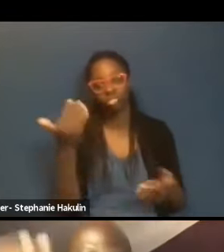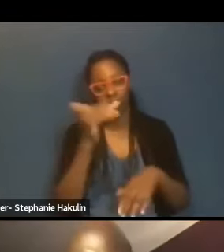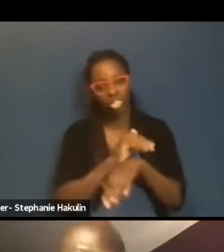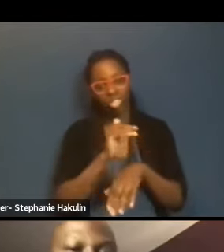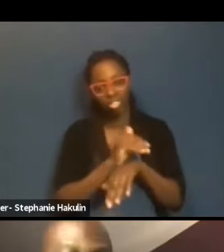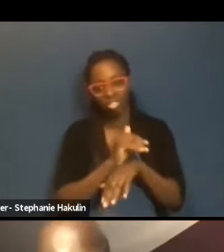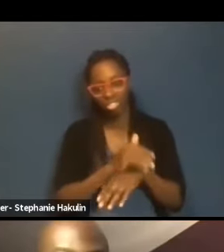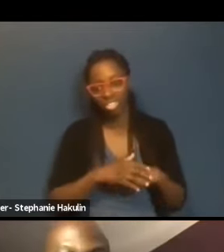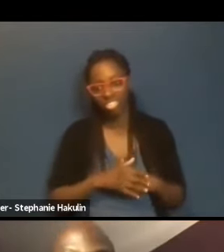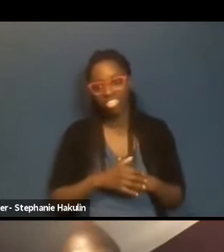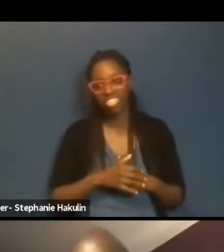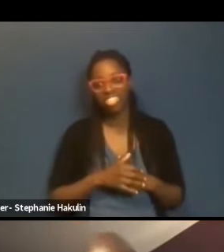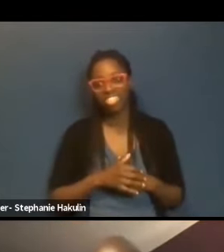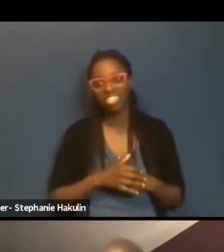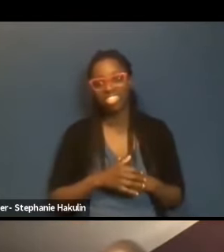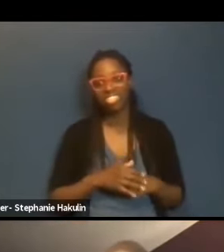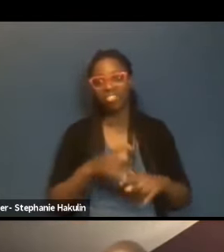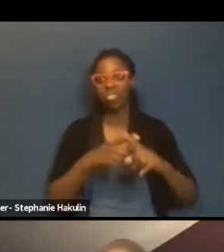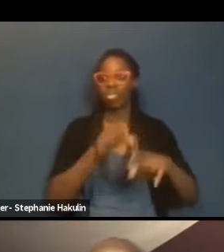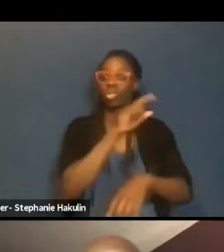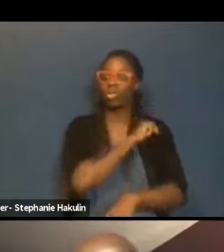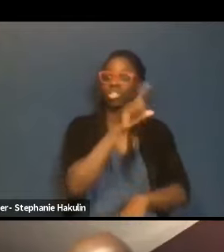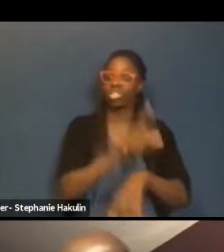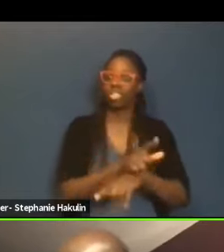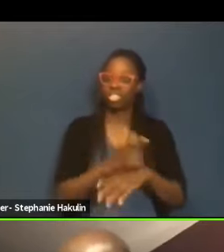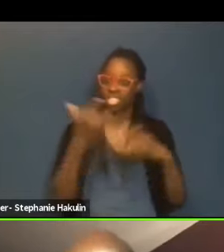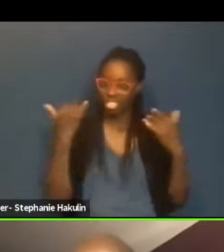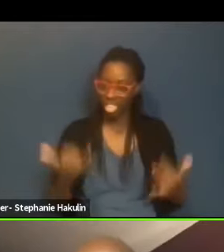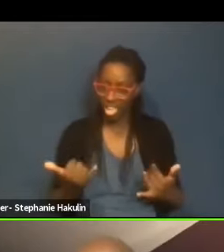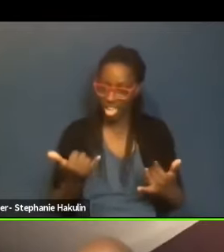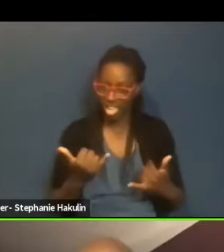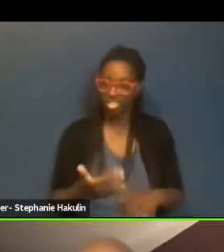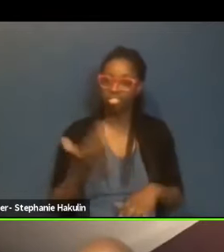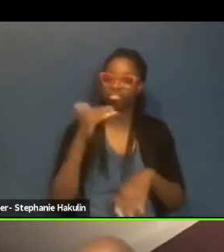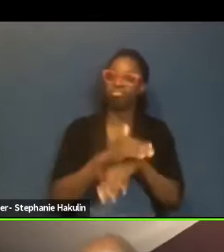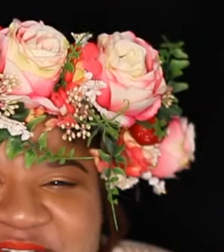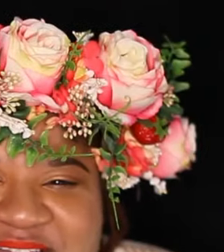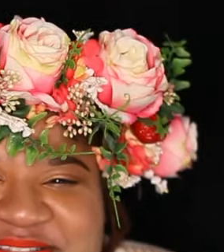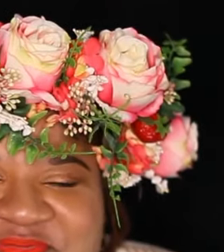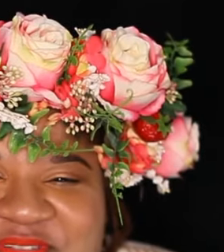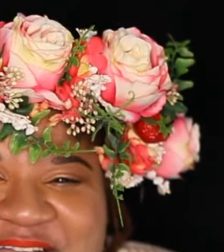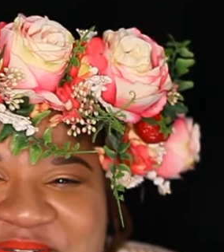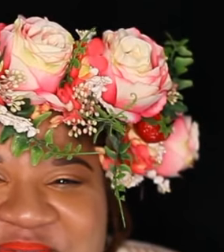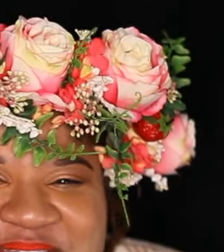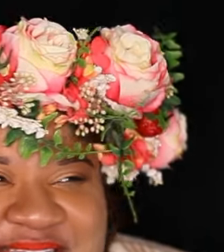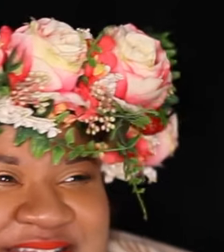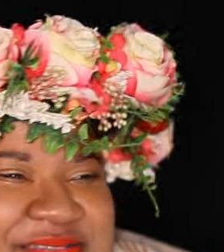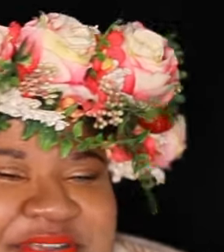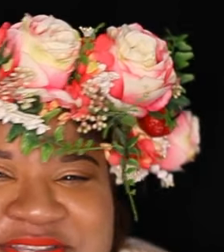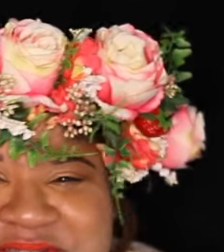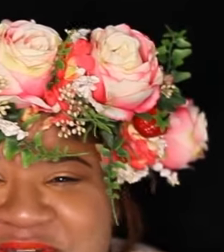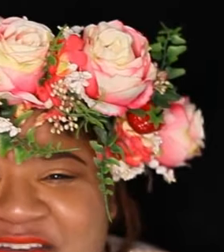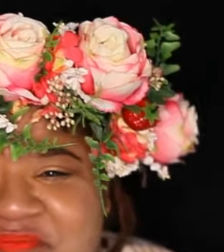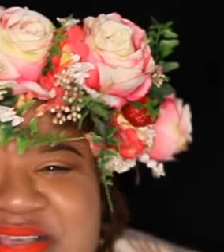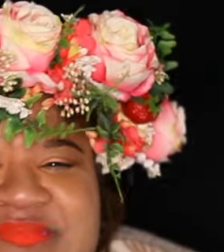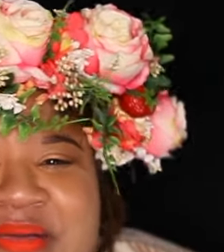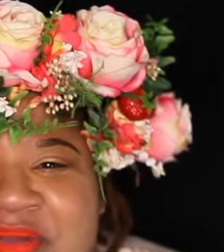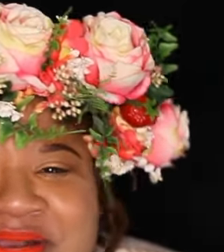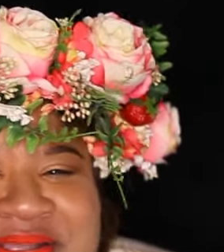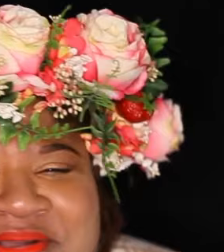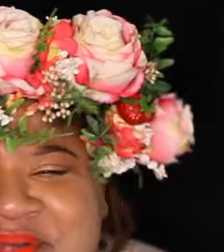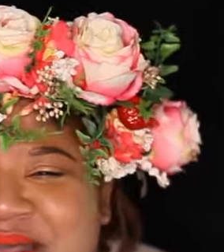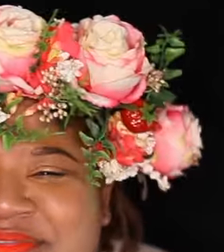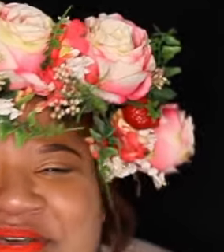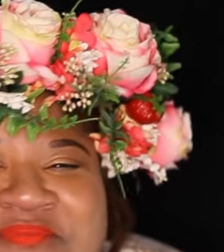this evening. The flowers are yours. Sid, any final words for us as we slide on out of here? We do have some final words. We do. I've missed